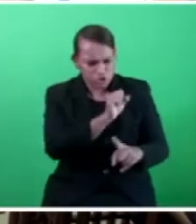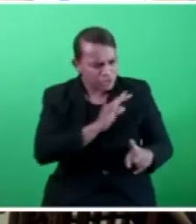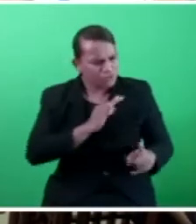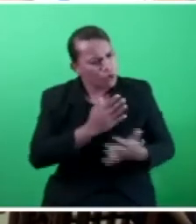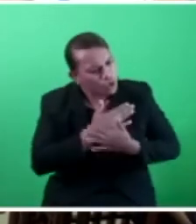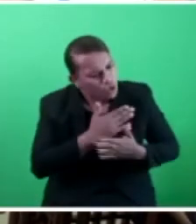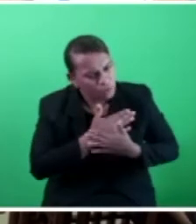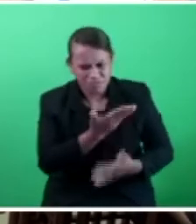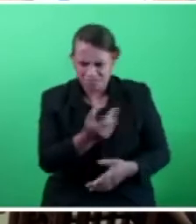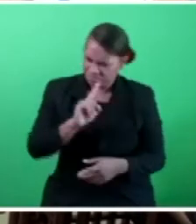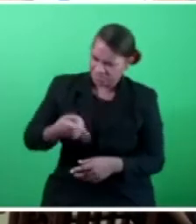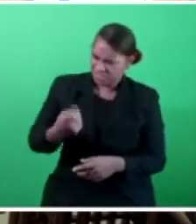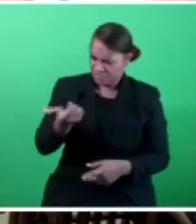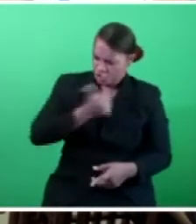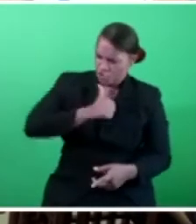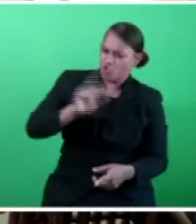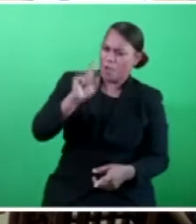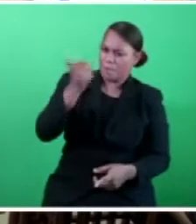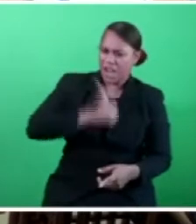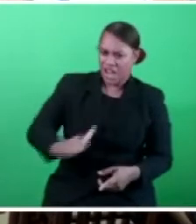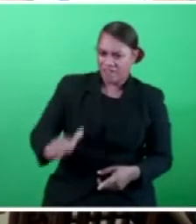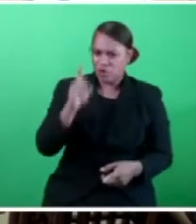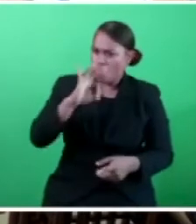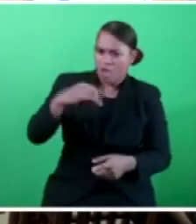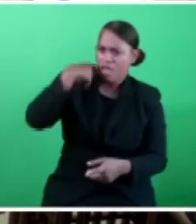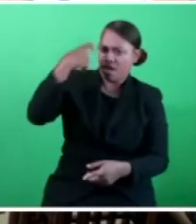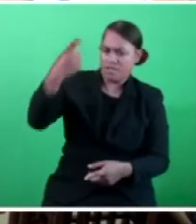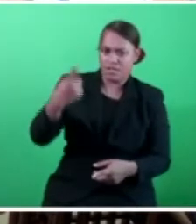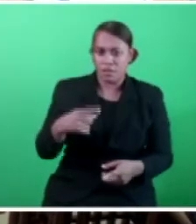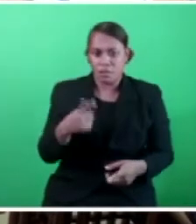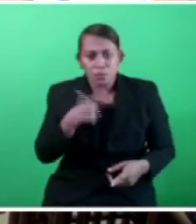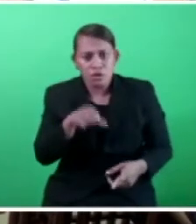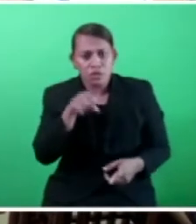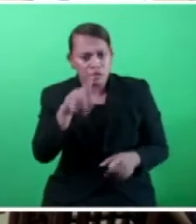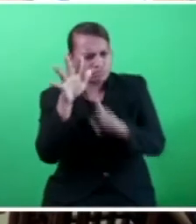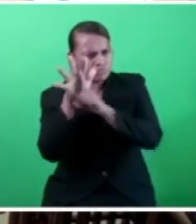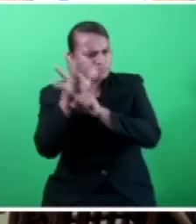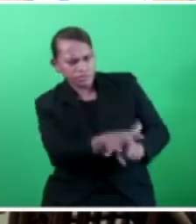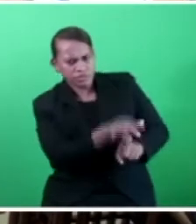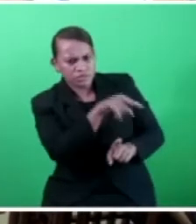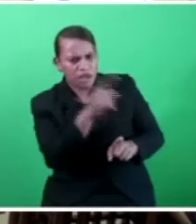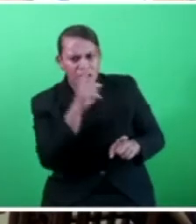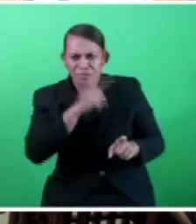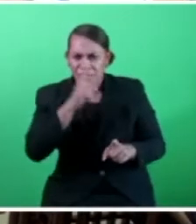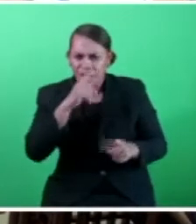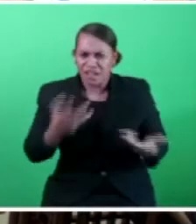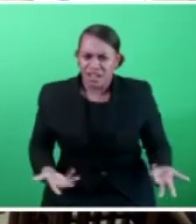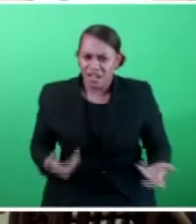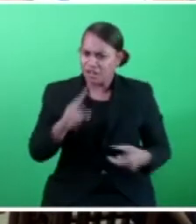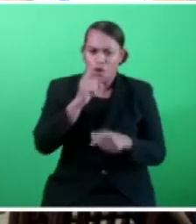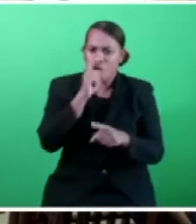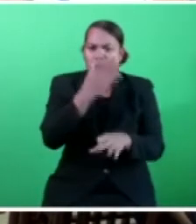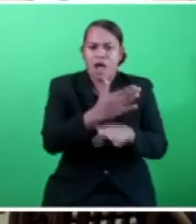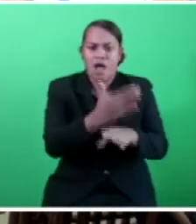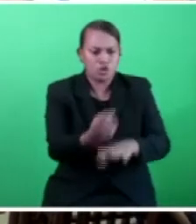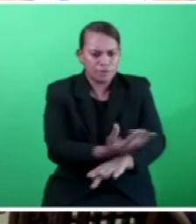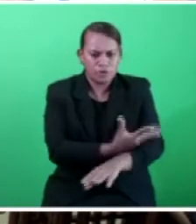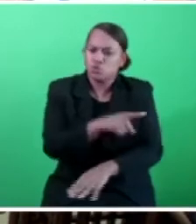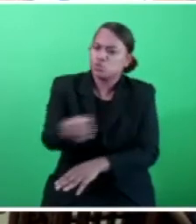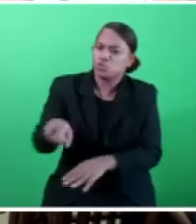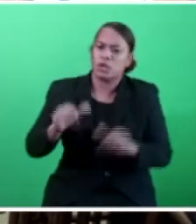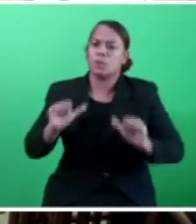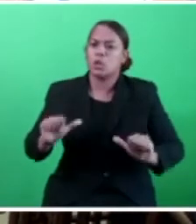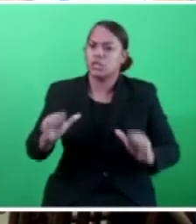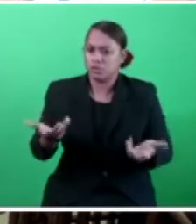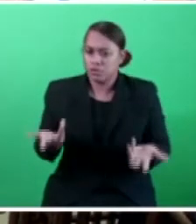behavior that impairs the ability to work effectively to protect our people. If these preparations are hindered,